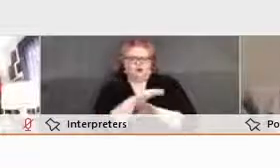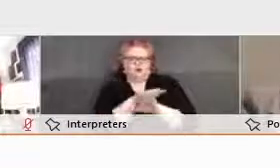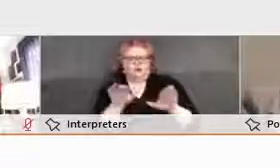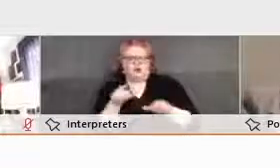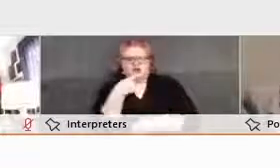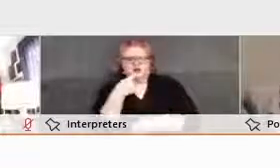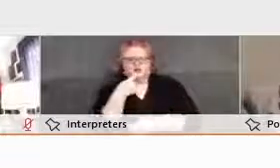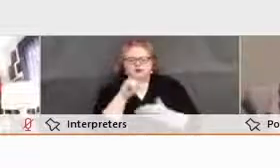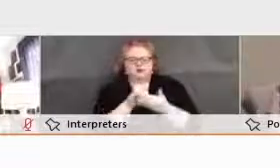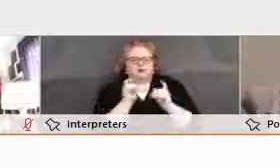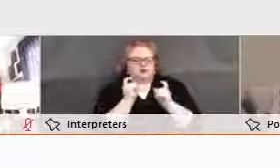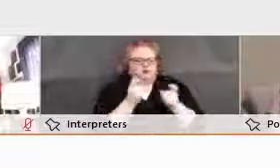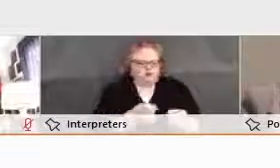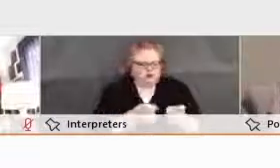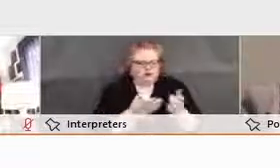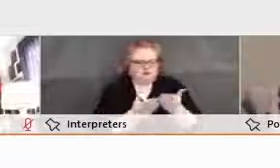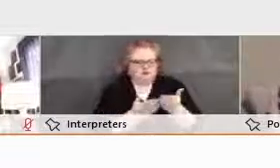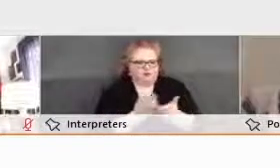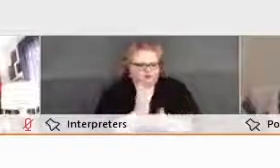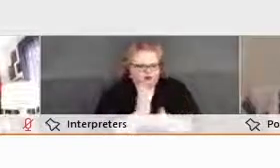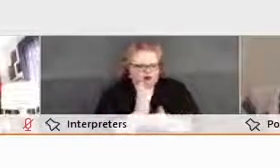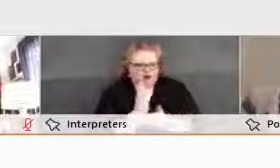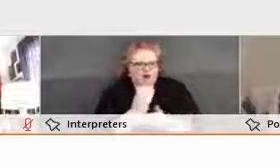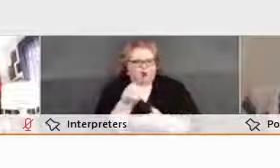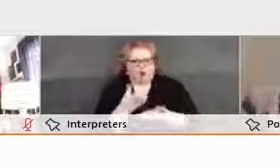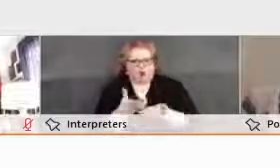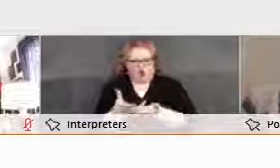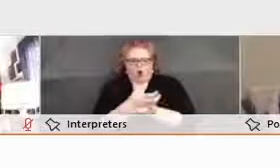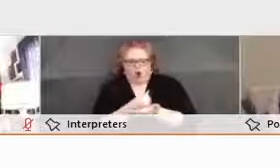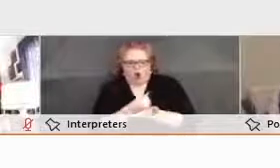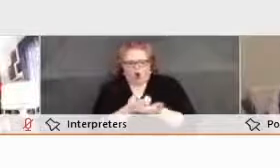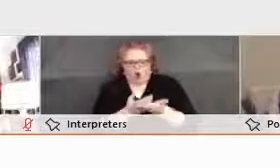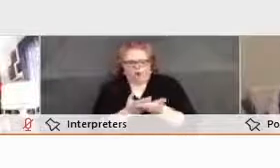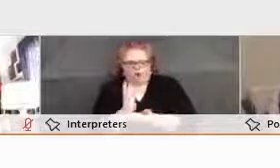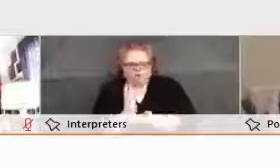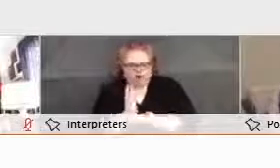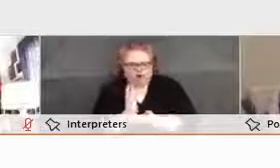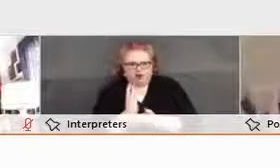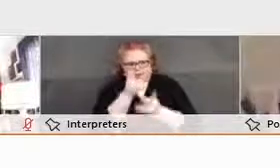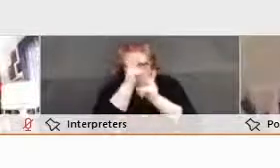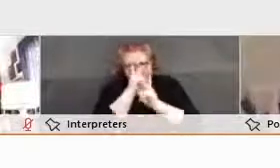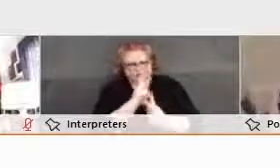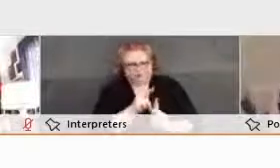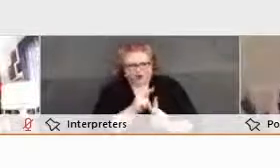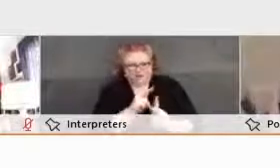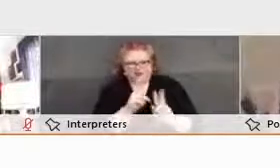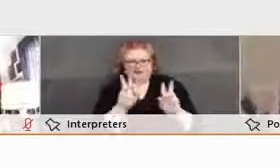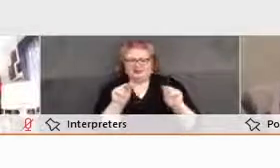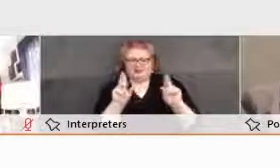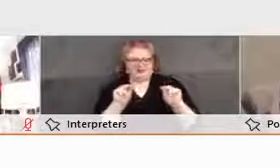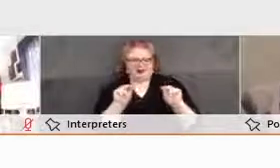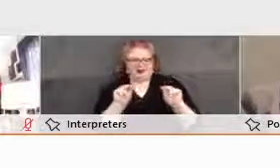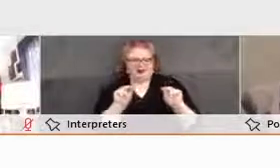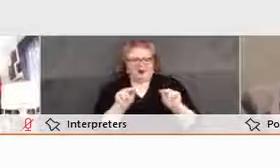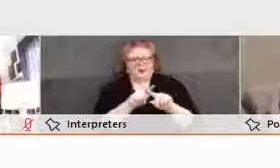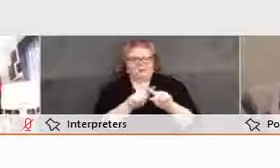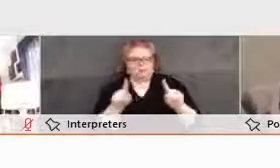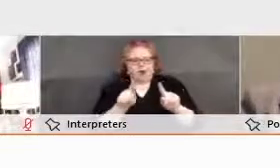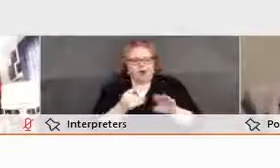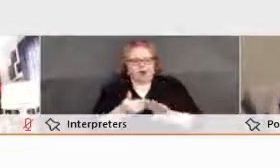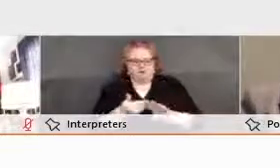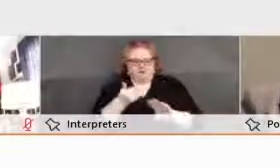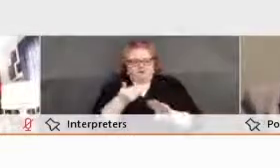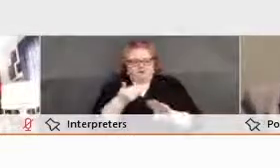vote as if it was a privilege they had to jump through hoops. Instead, what it was that they had previously been denied the right to